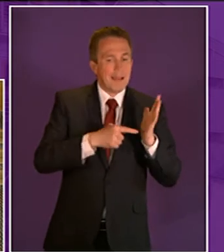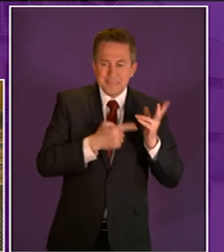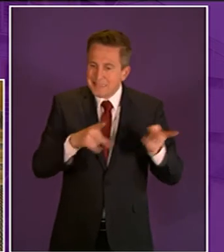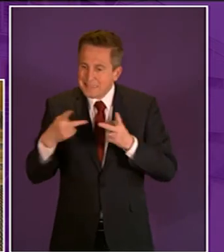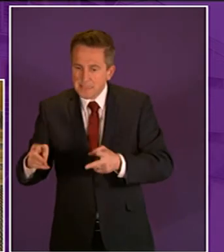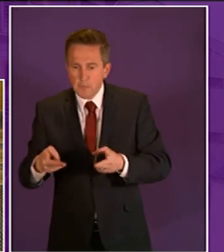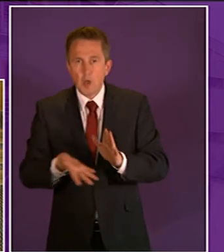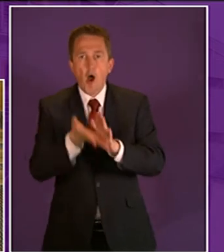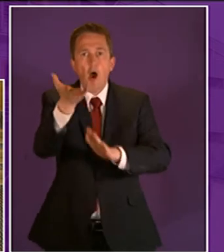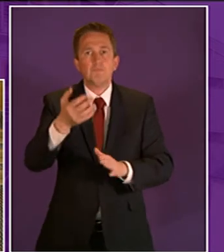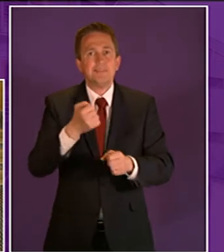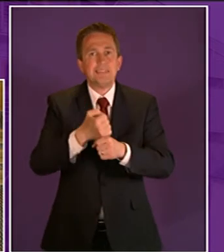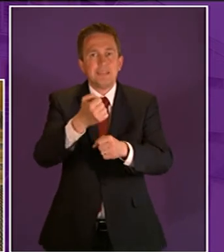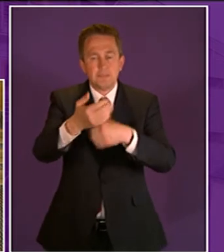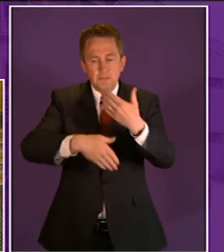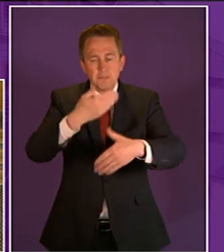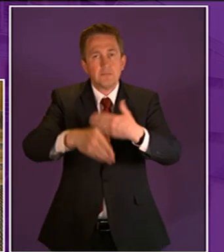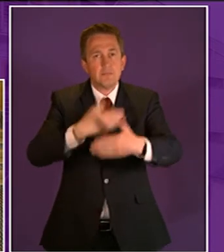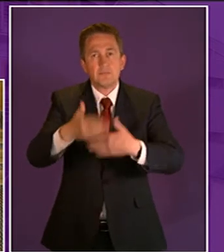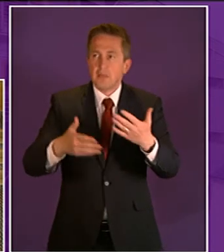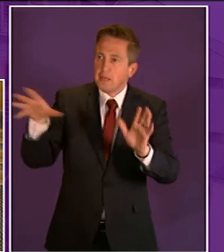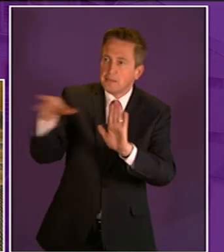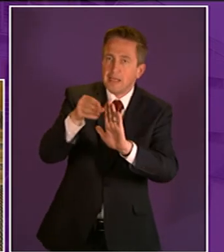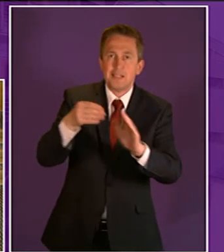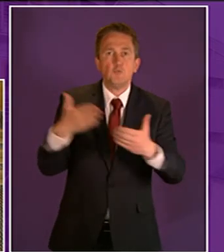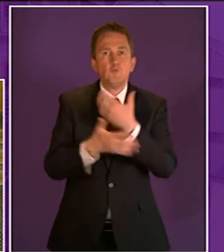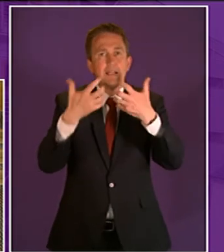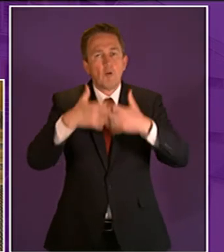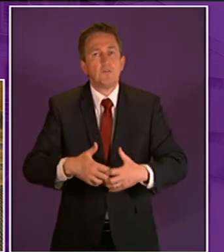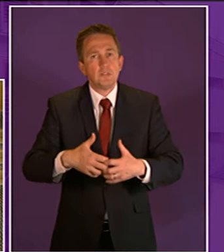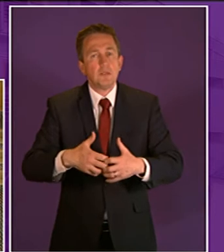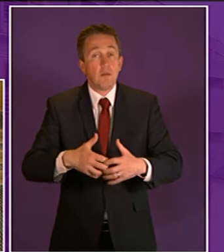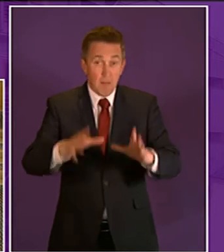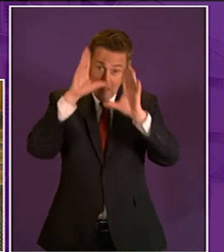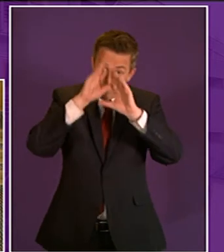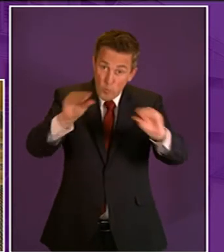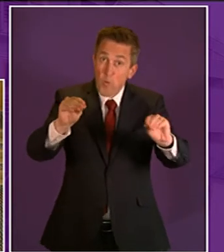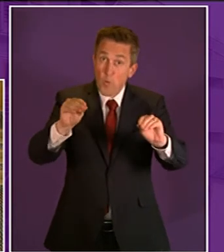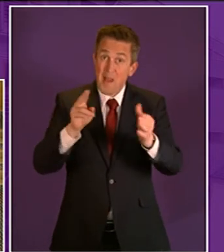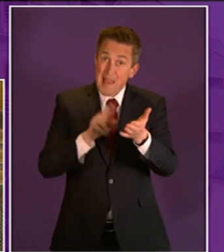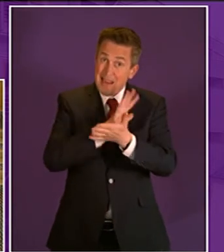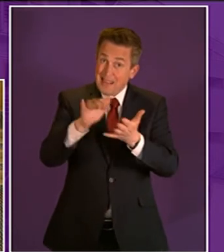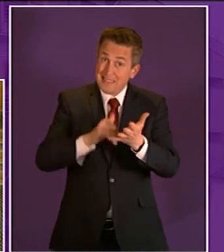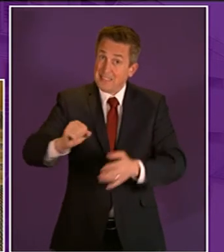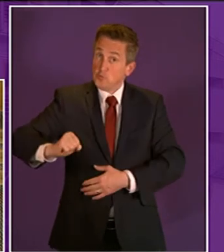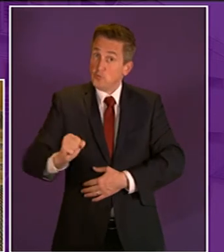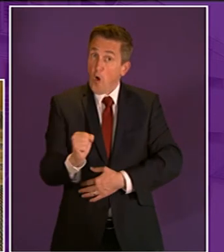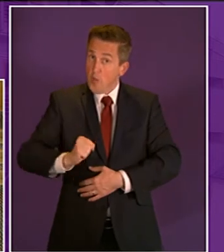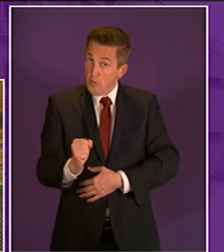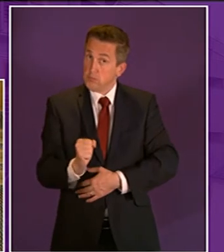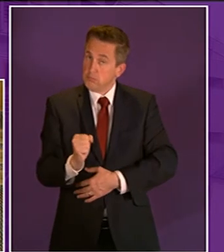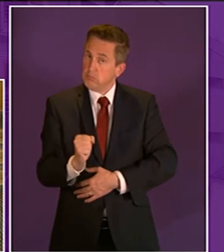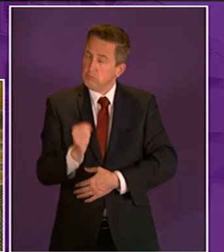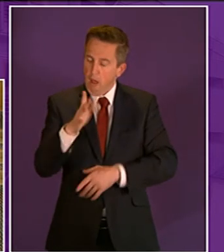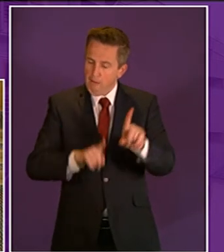possible as developments in technology move on. I can assure Parliament that the NHS in Scotland remains at the forefront of